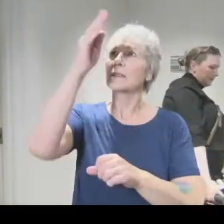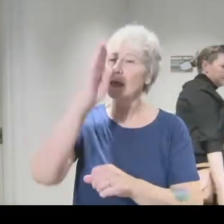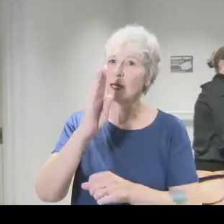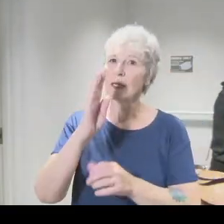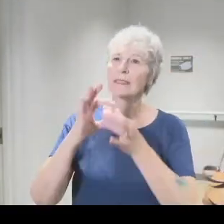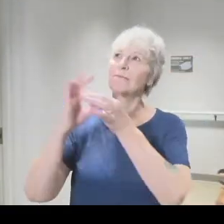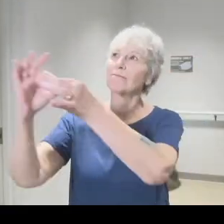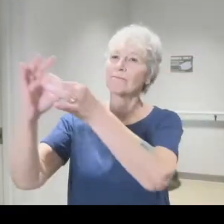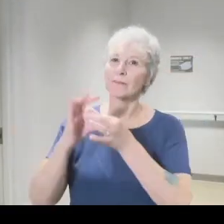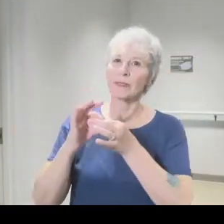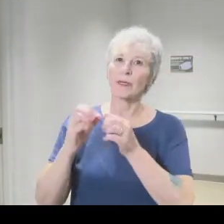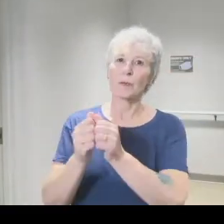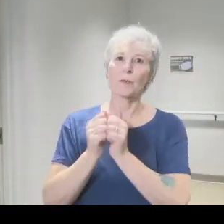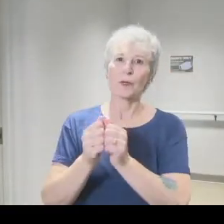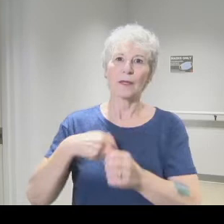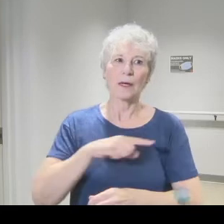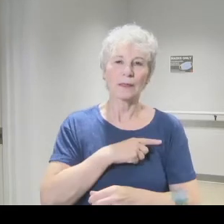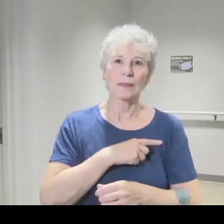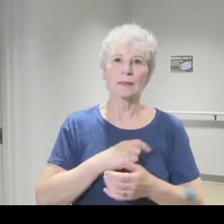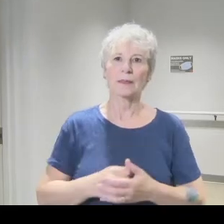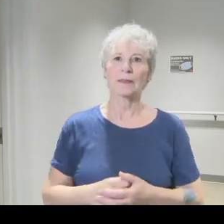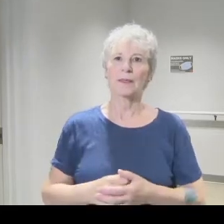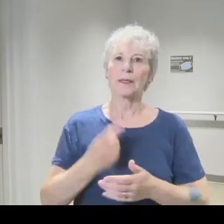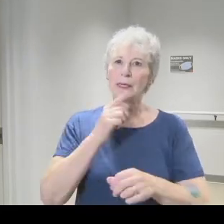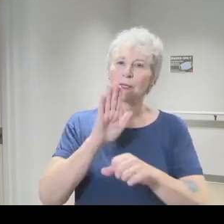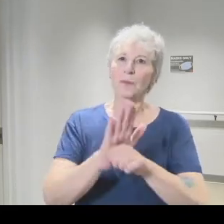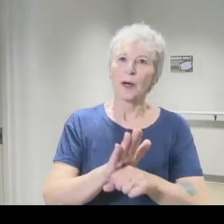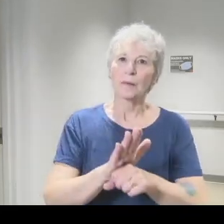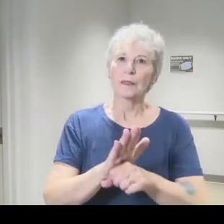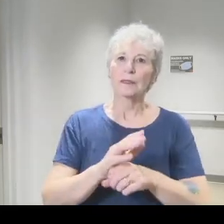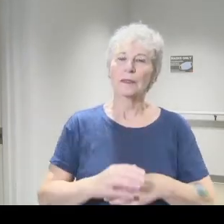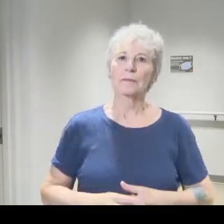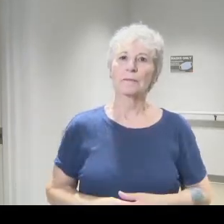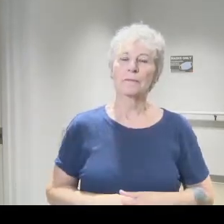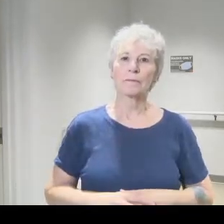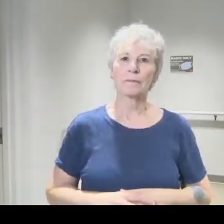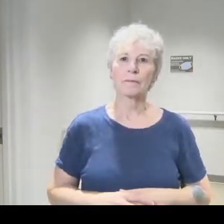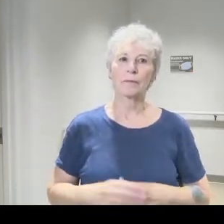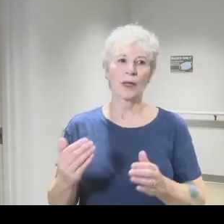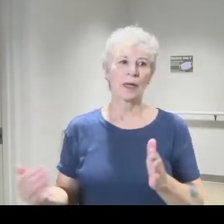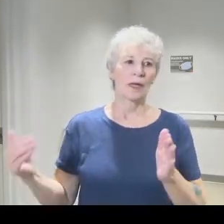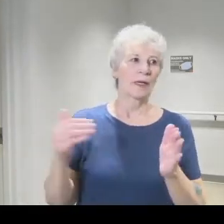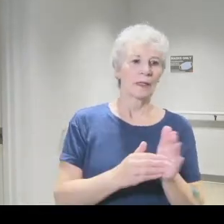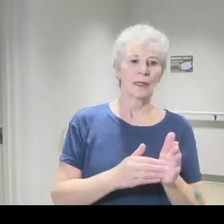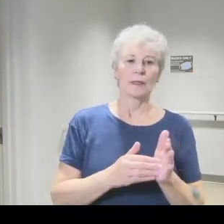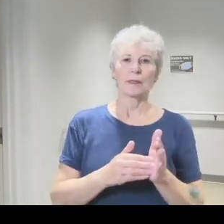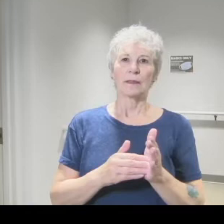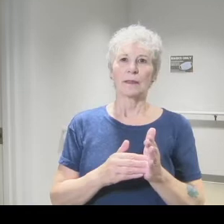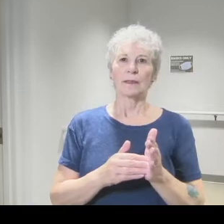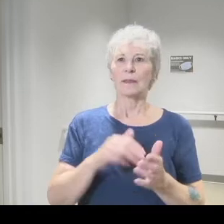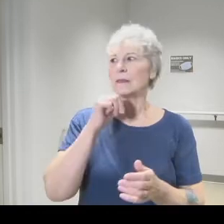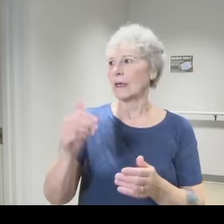is with us. What better promise can we ask for? Again, not